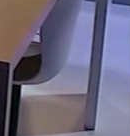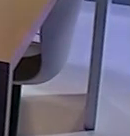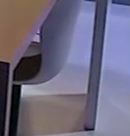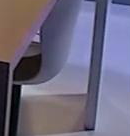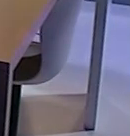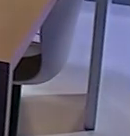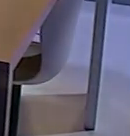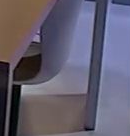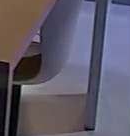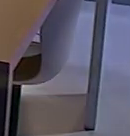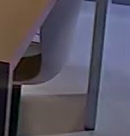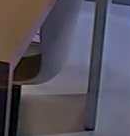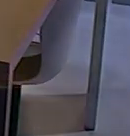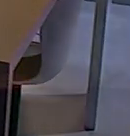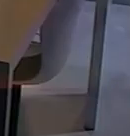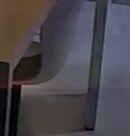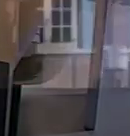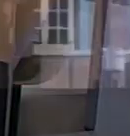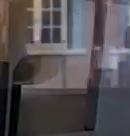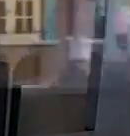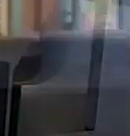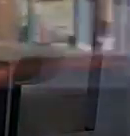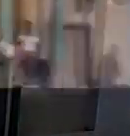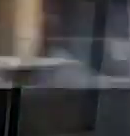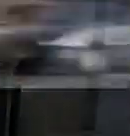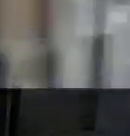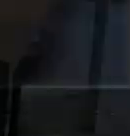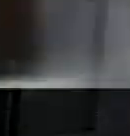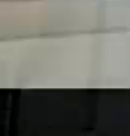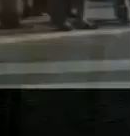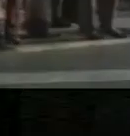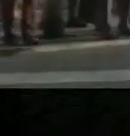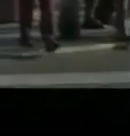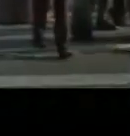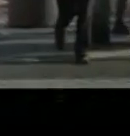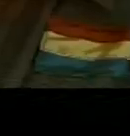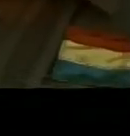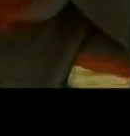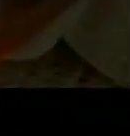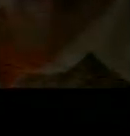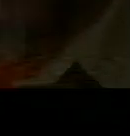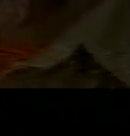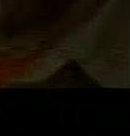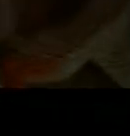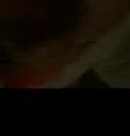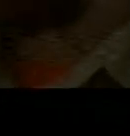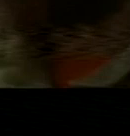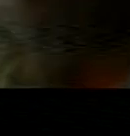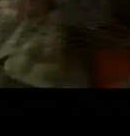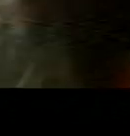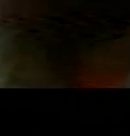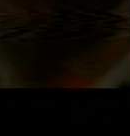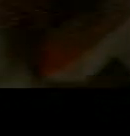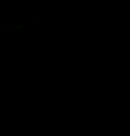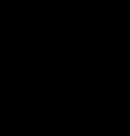bait. From them a black and boy and Indian and chief. From the first to the third straight of the seventh street. One thing in our way, my love,